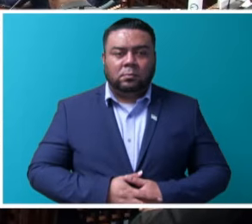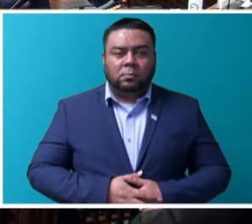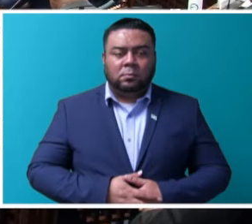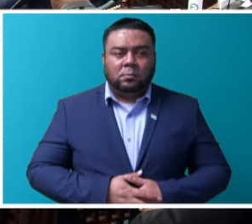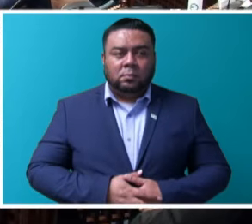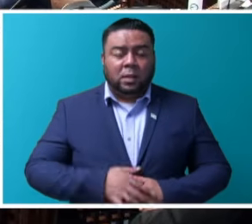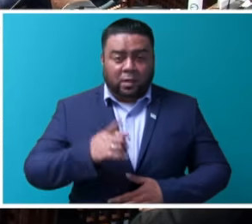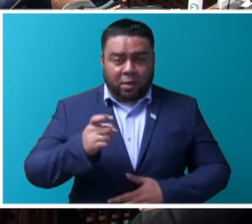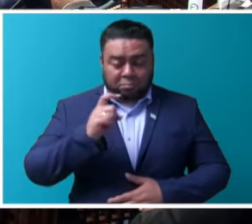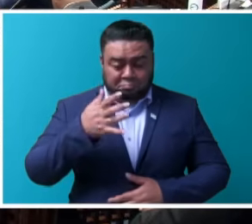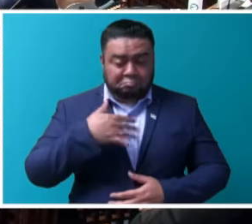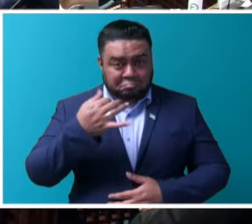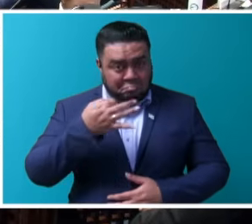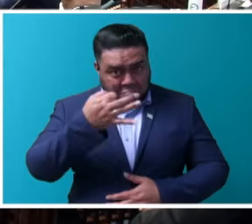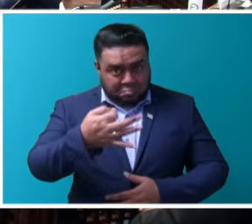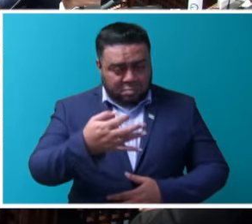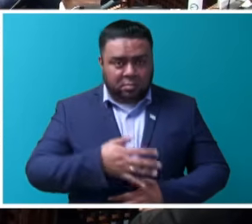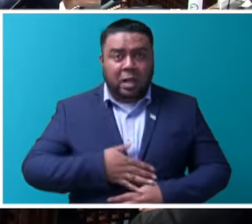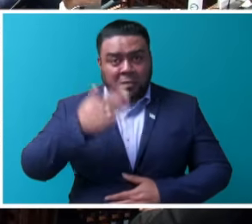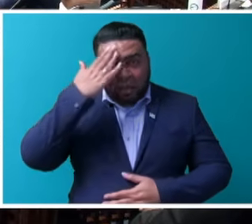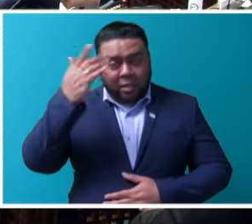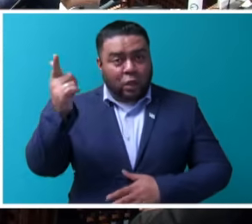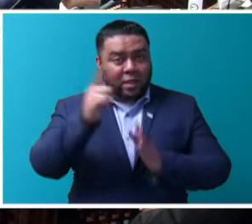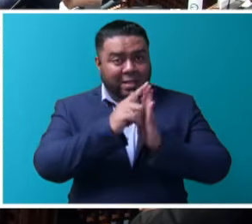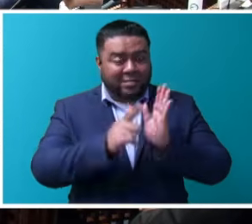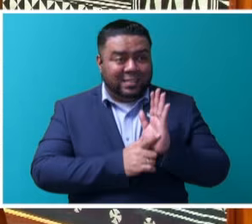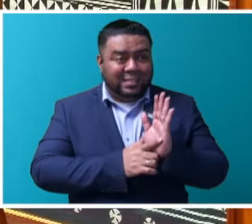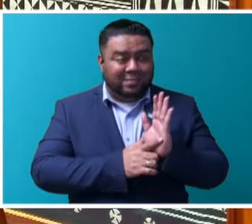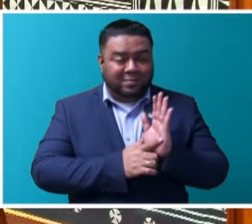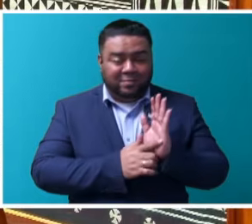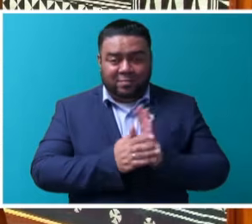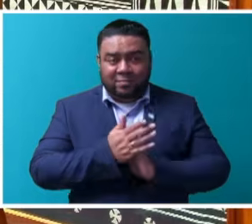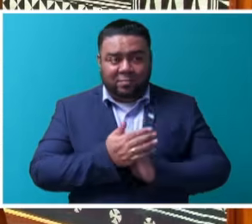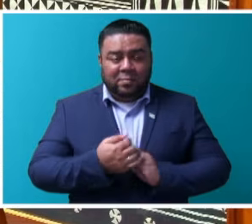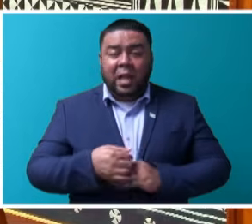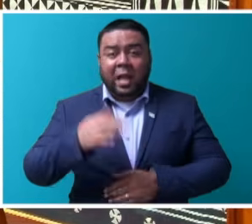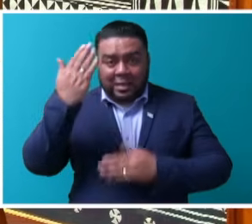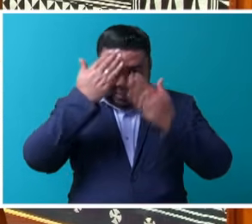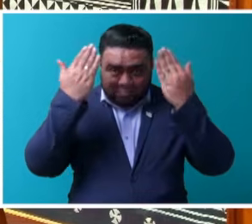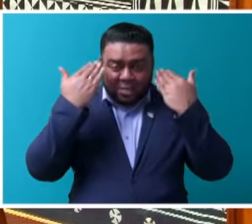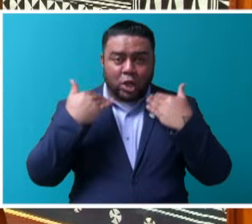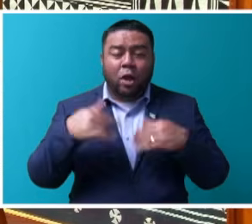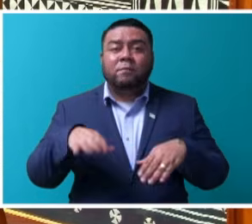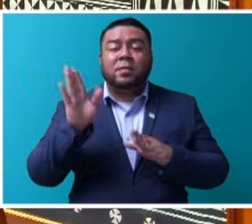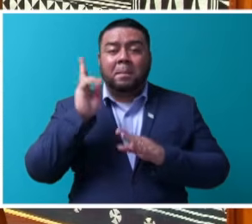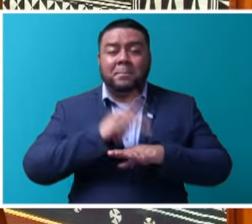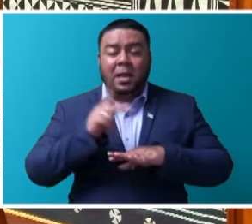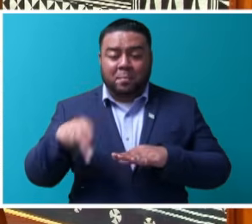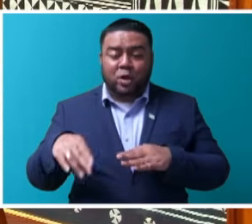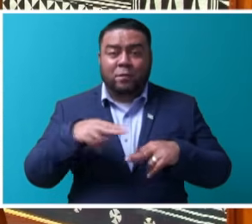If I may, as the head of the legislature and the Speaker of the Parliament of the Republic of